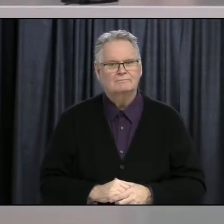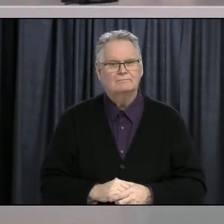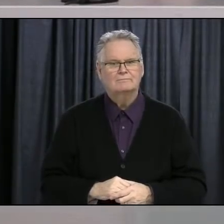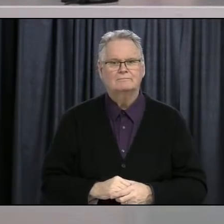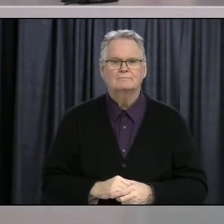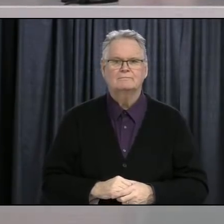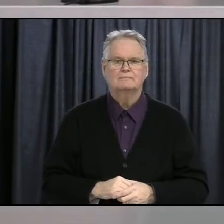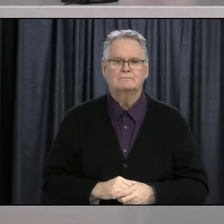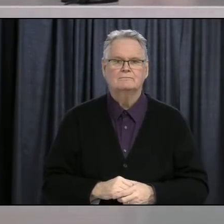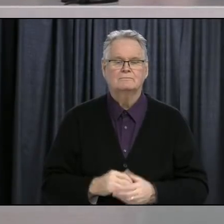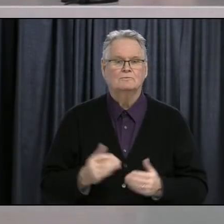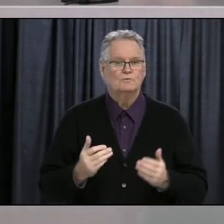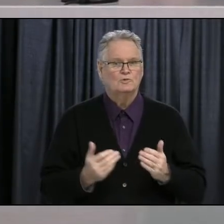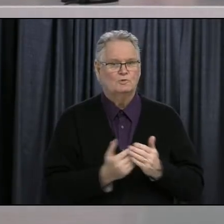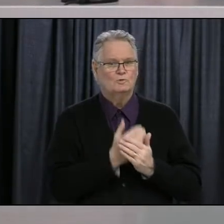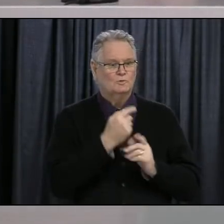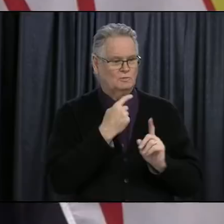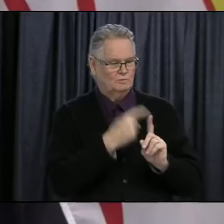variant?